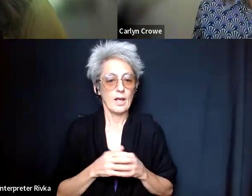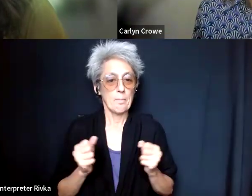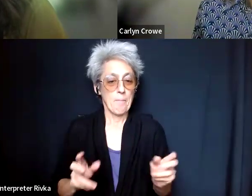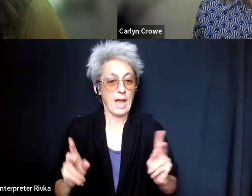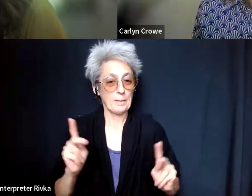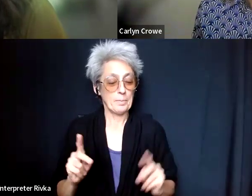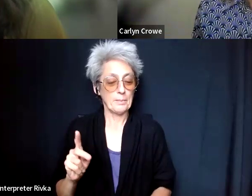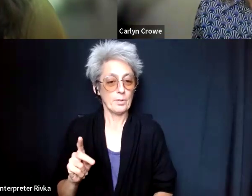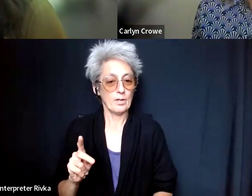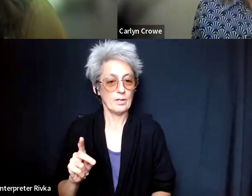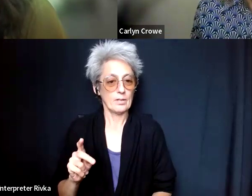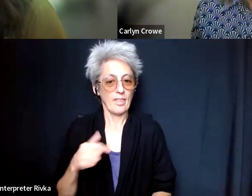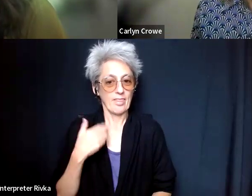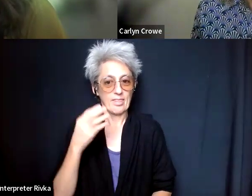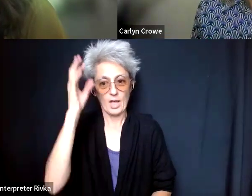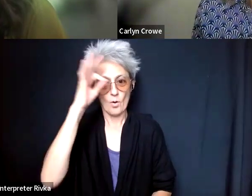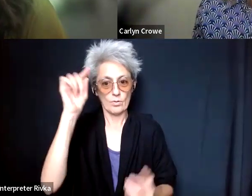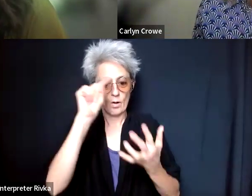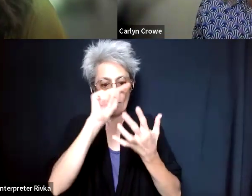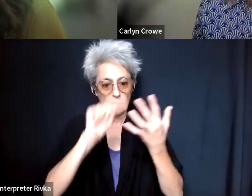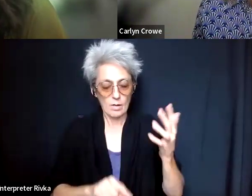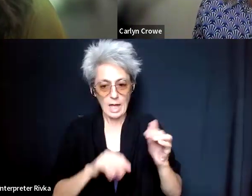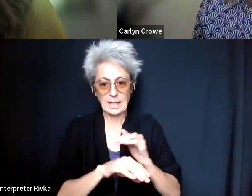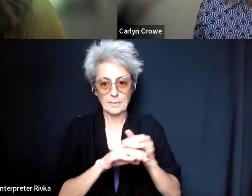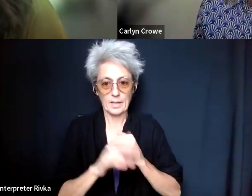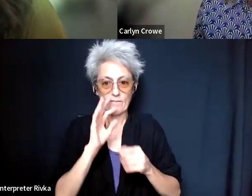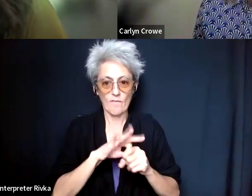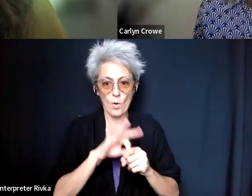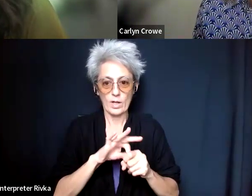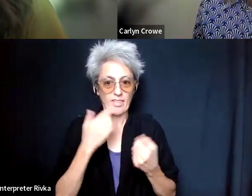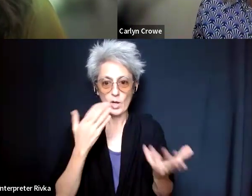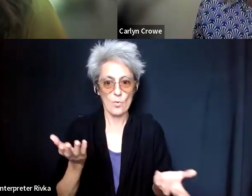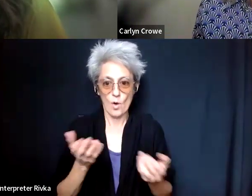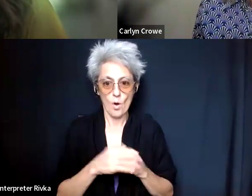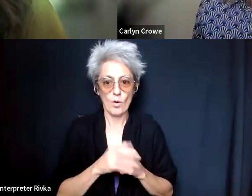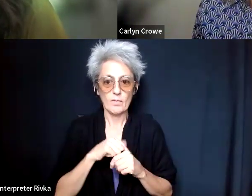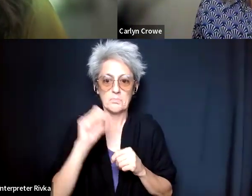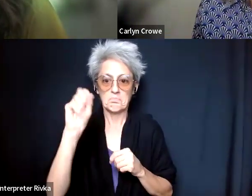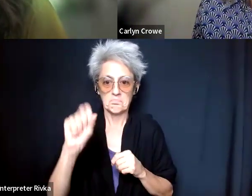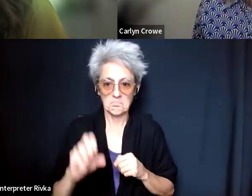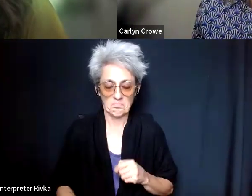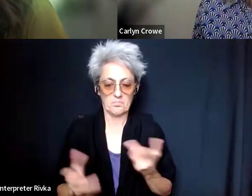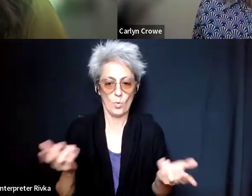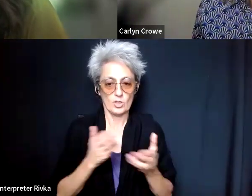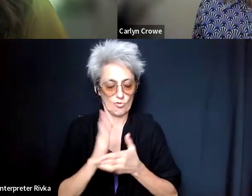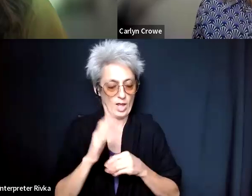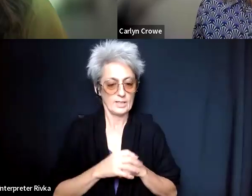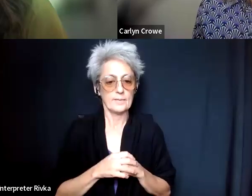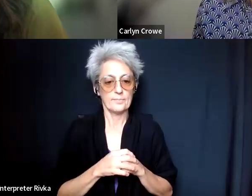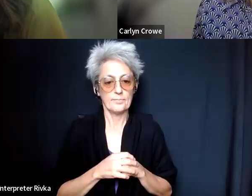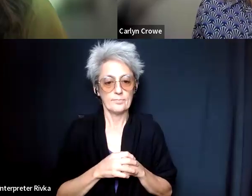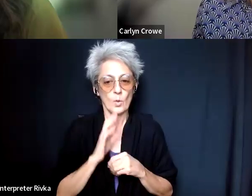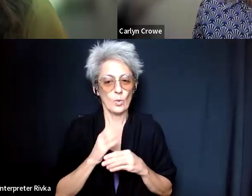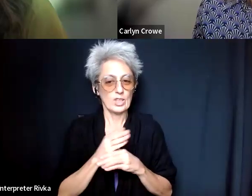what's available to them as far as accessibility when you walk into your polling place. So that will also be shared because those are